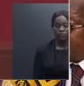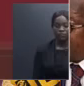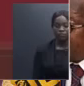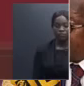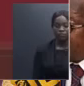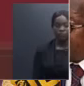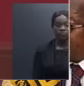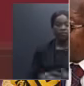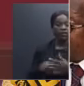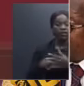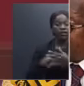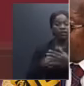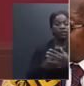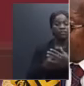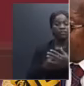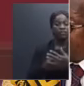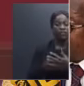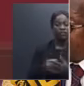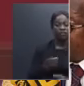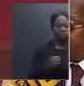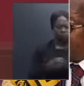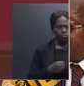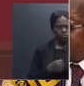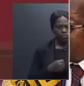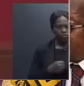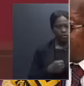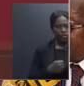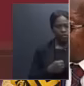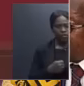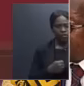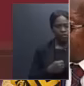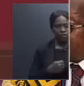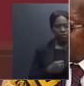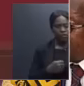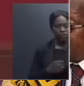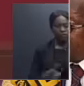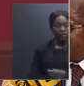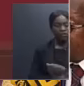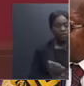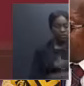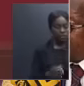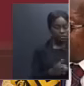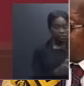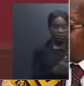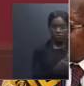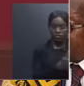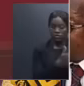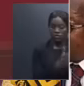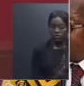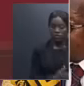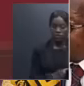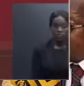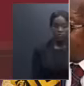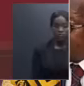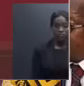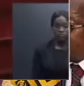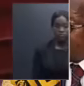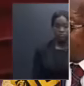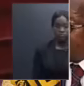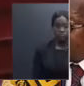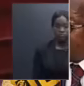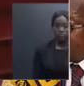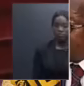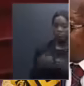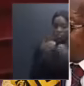We'll start with the correction, sorry, Deputy Minority Leader. Thank you, Honourable Speaker. I wanted